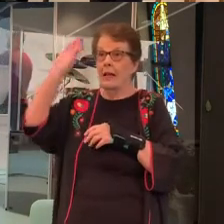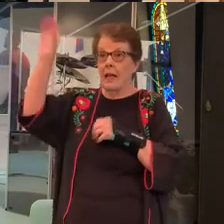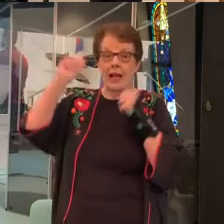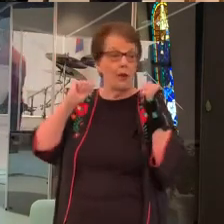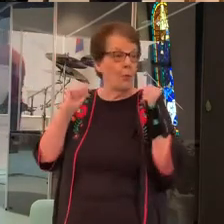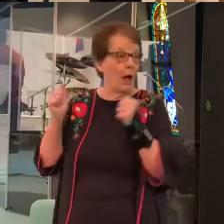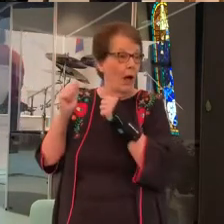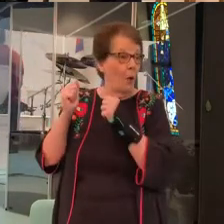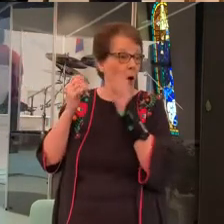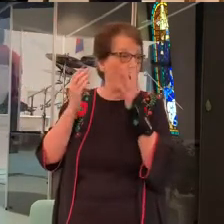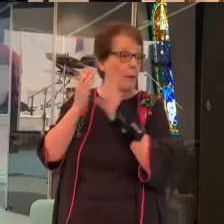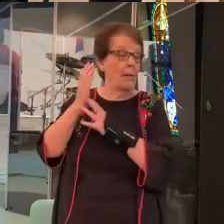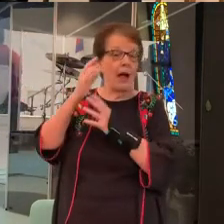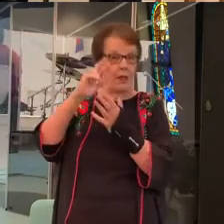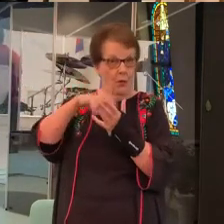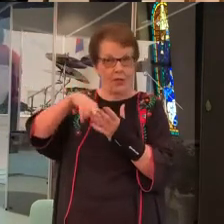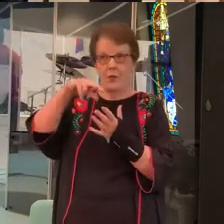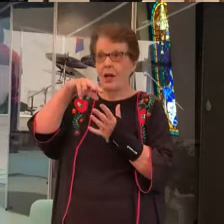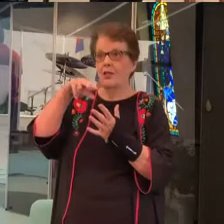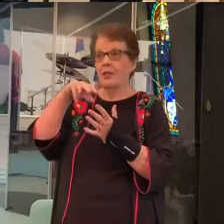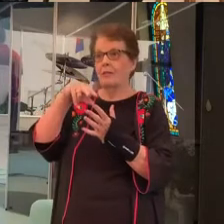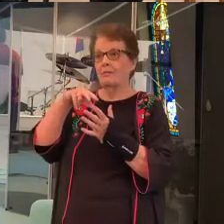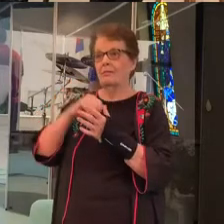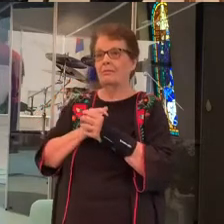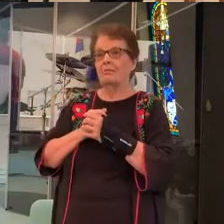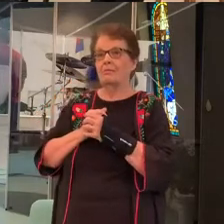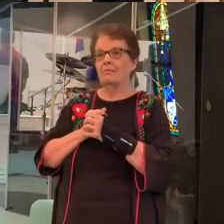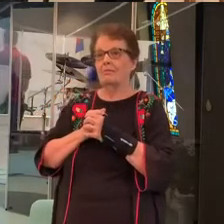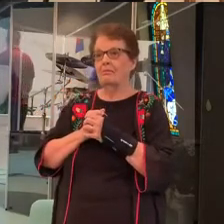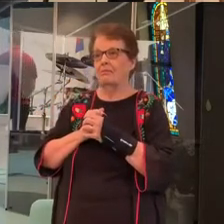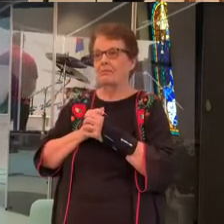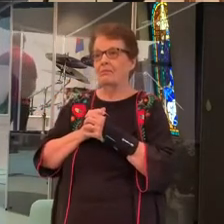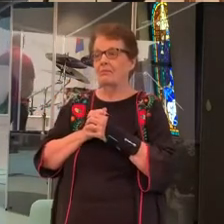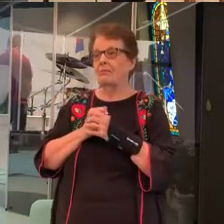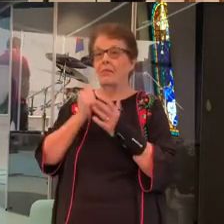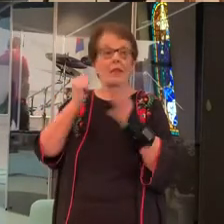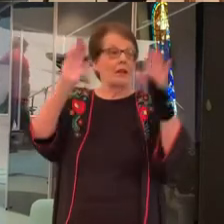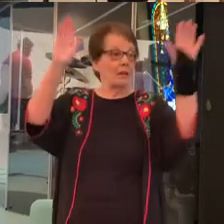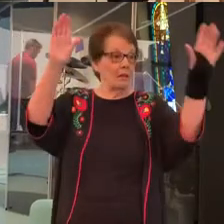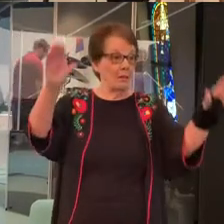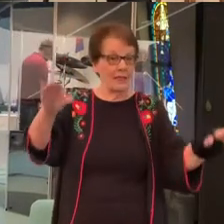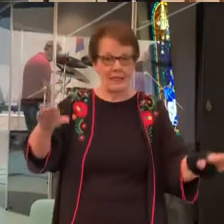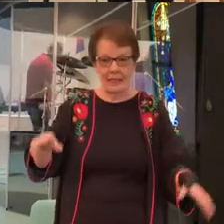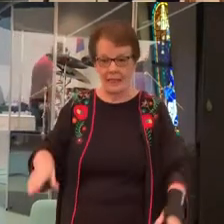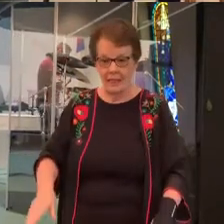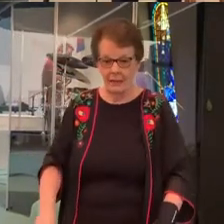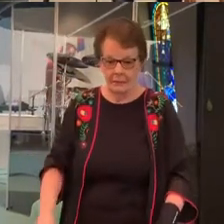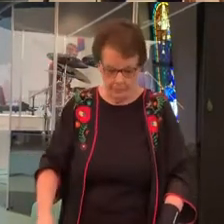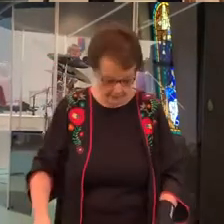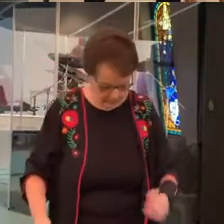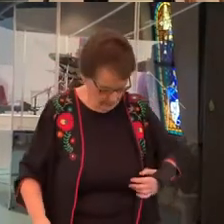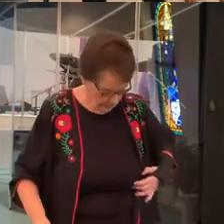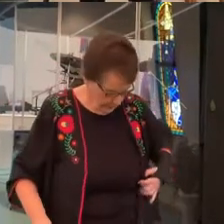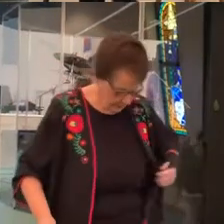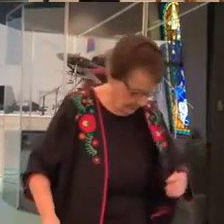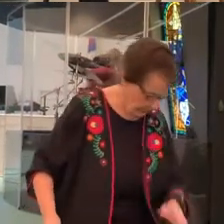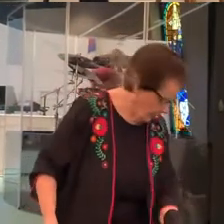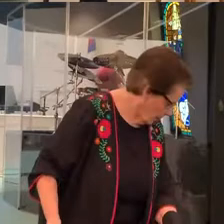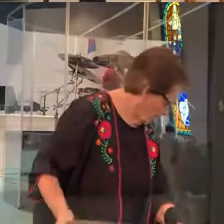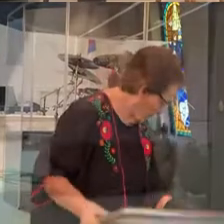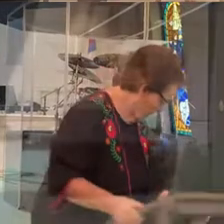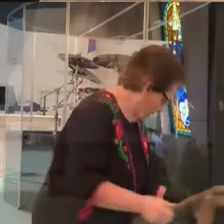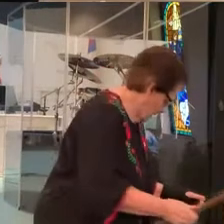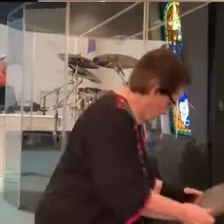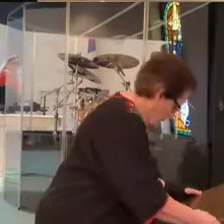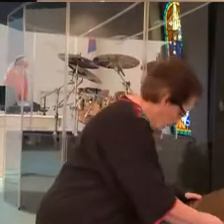cross and your power by the resurrection. Amen. You can be seated, and it's so good to worship with you this morning.